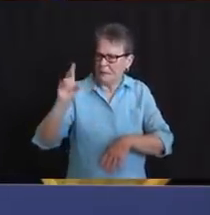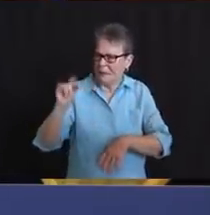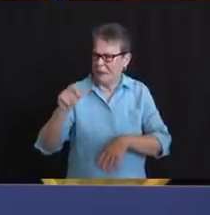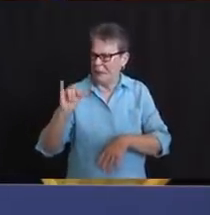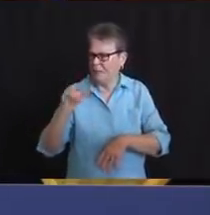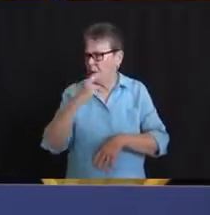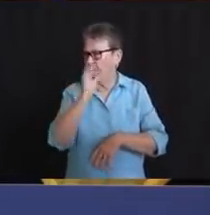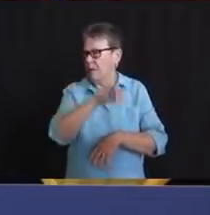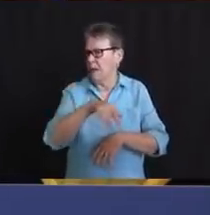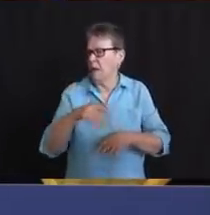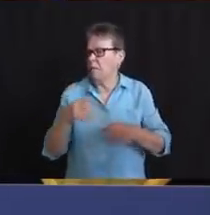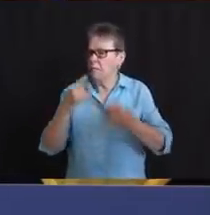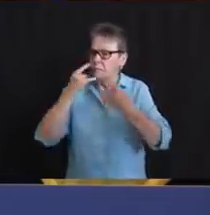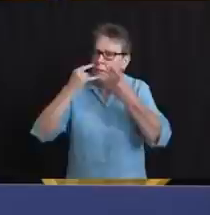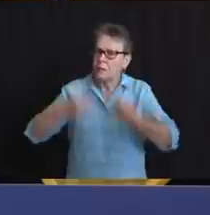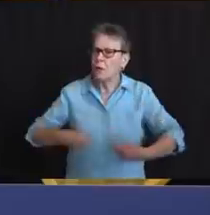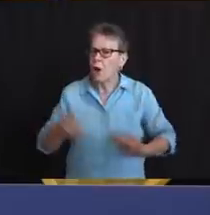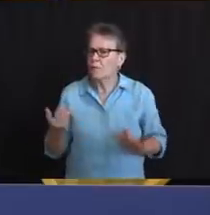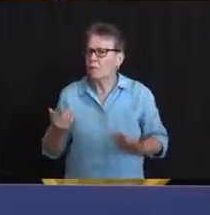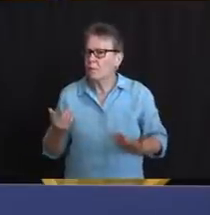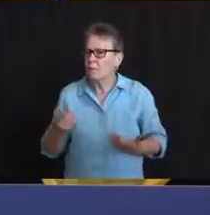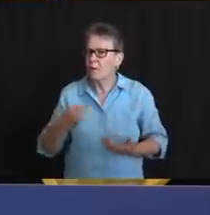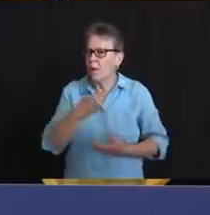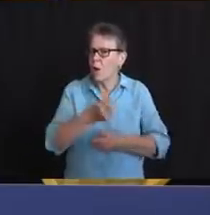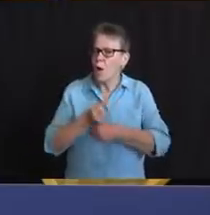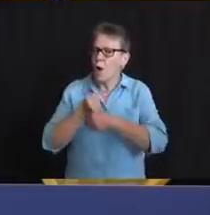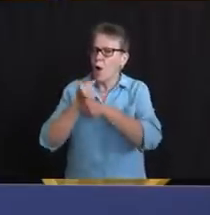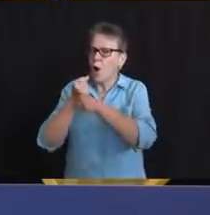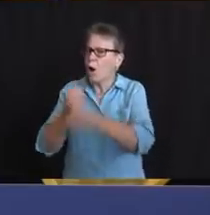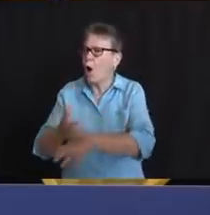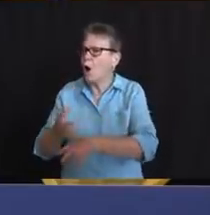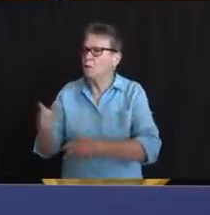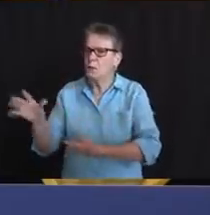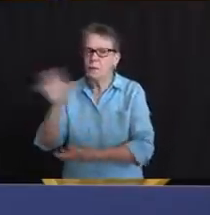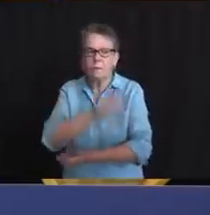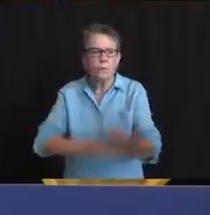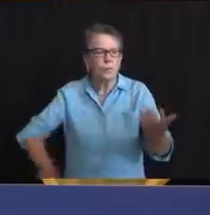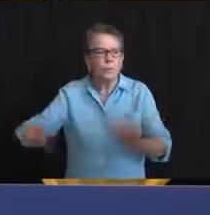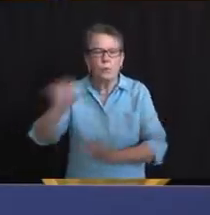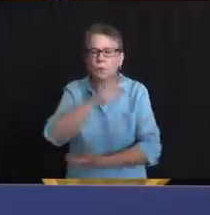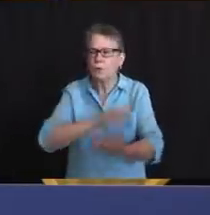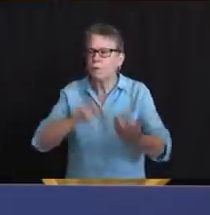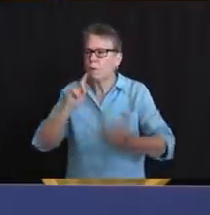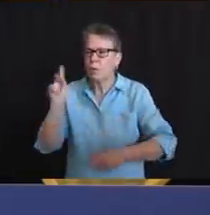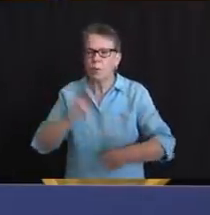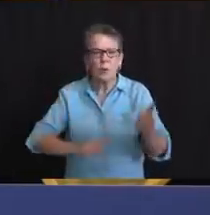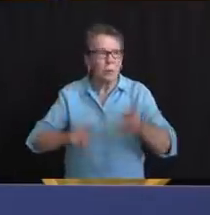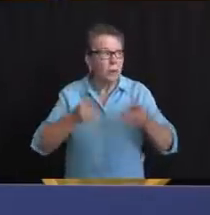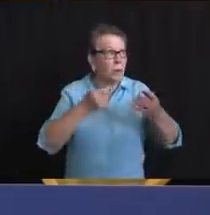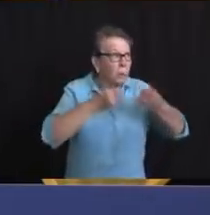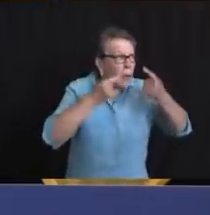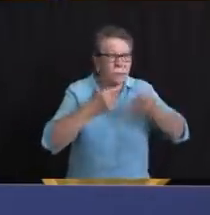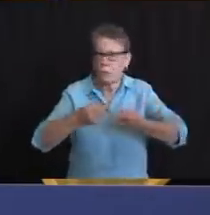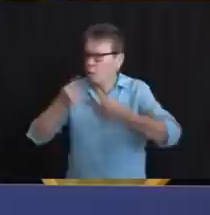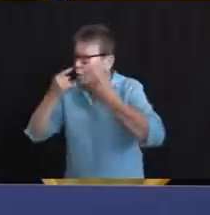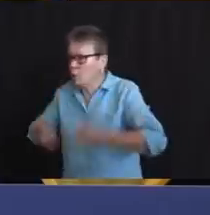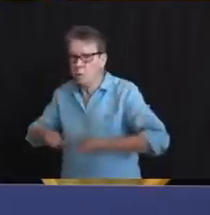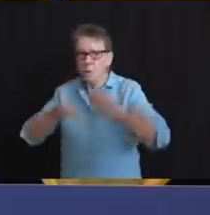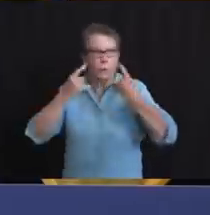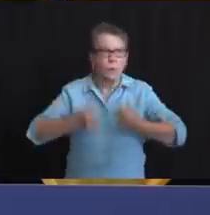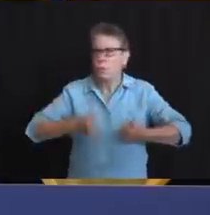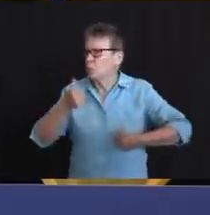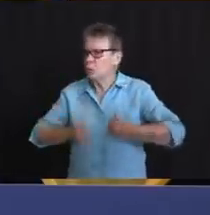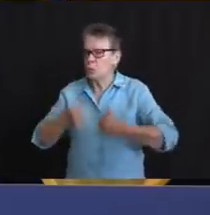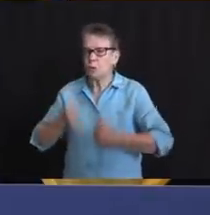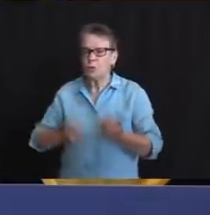into confusion and that it took everyone by surprise. If there is an outbreak at any place that lifts the mask mandates and does